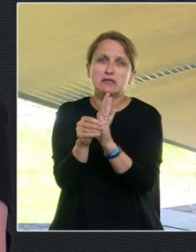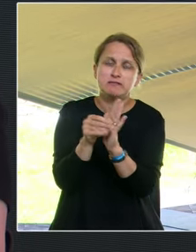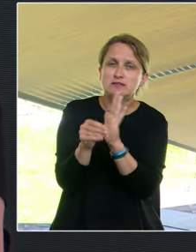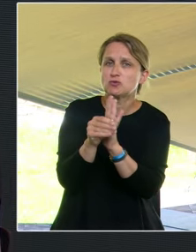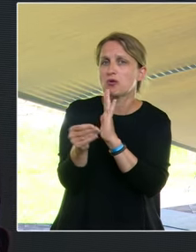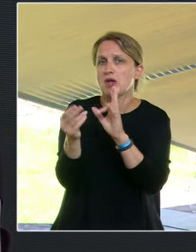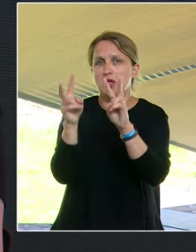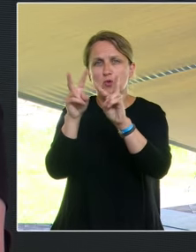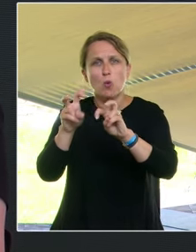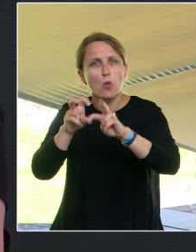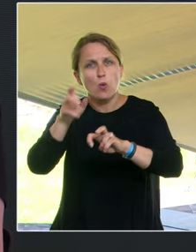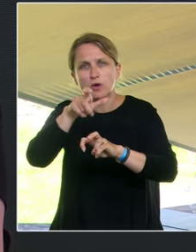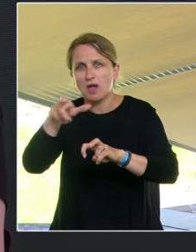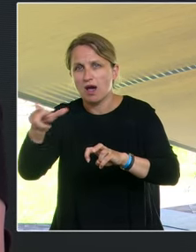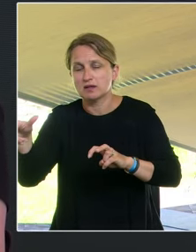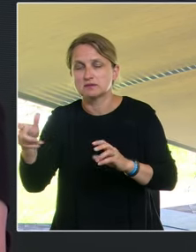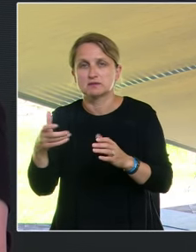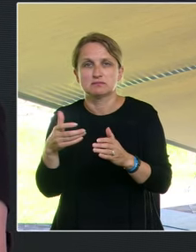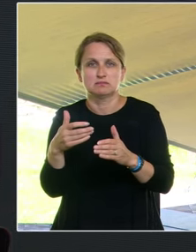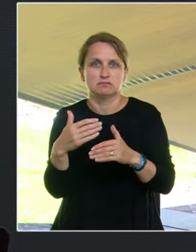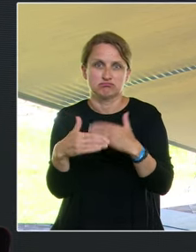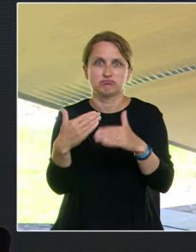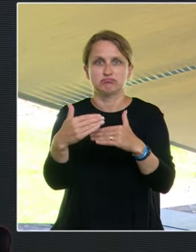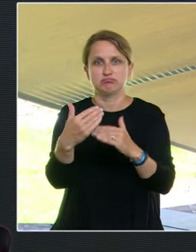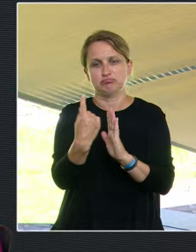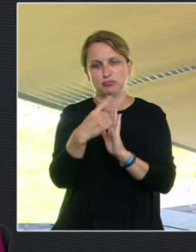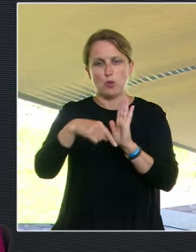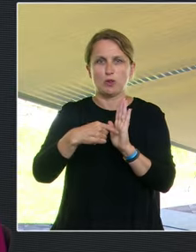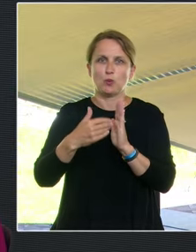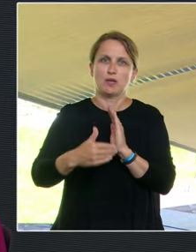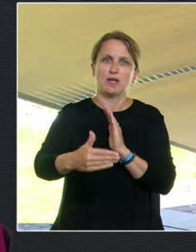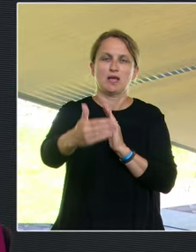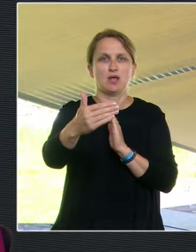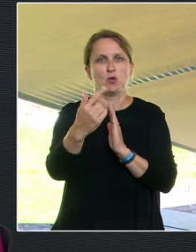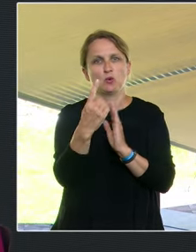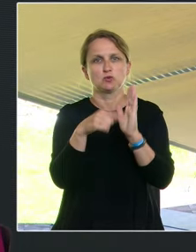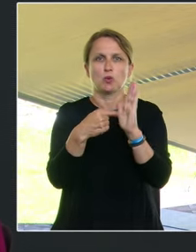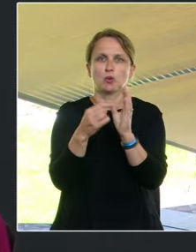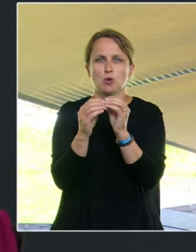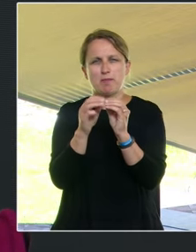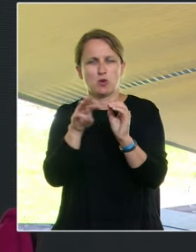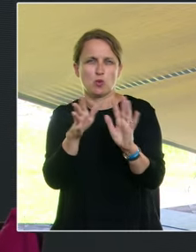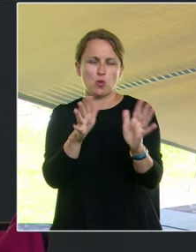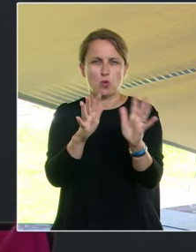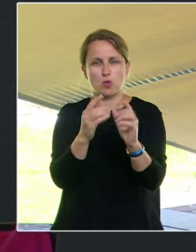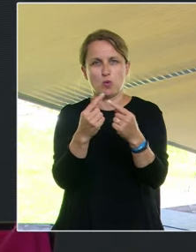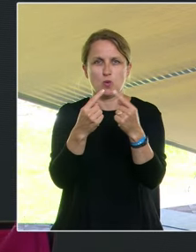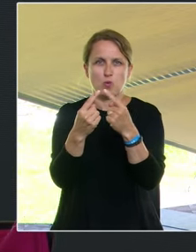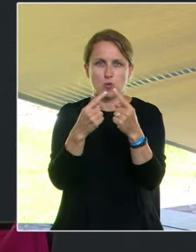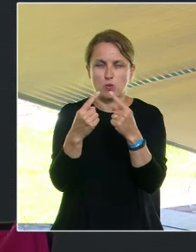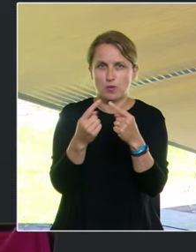forth, we'll be talking in the next hour and 20 minutes or so. So our panelists today are Xenia